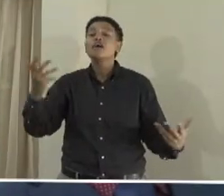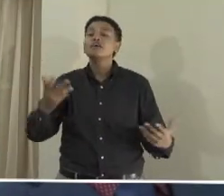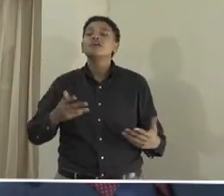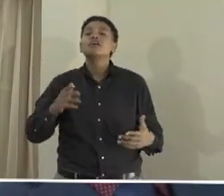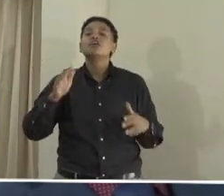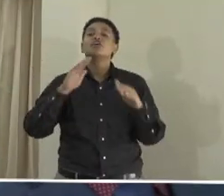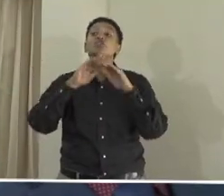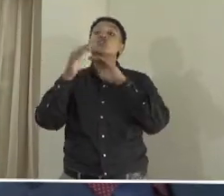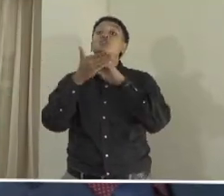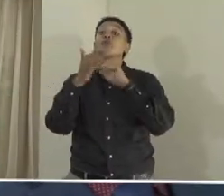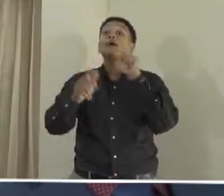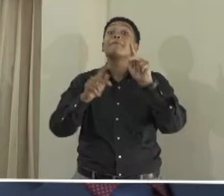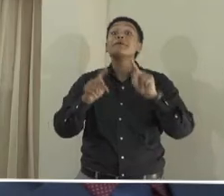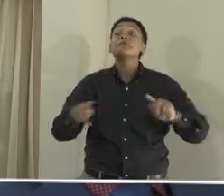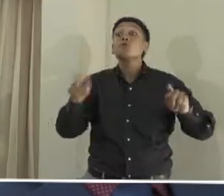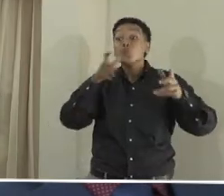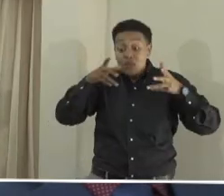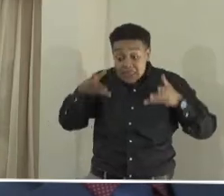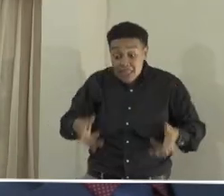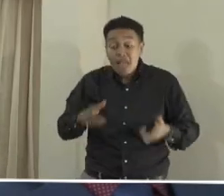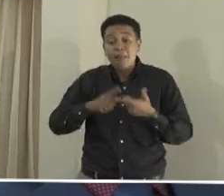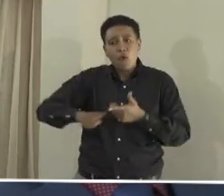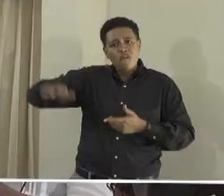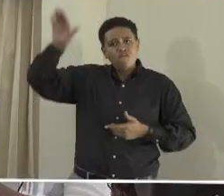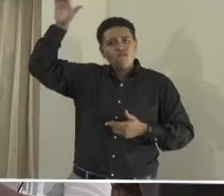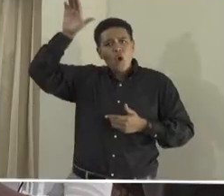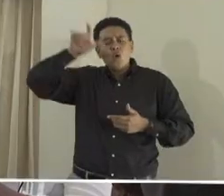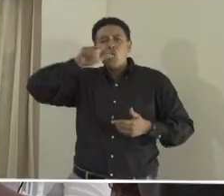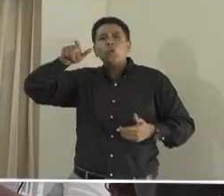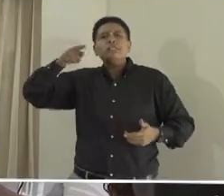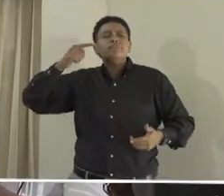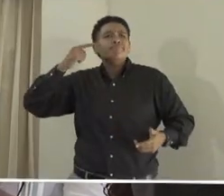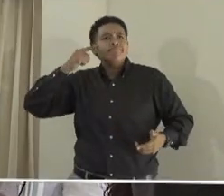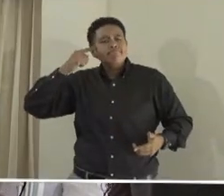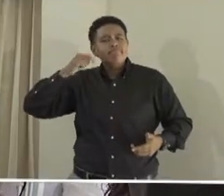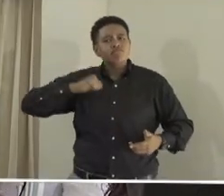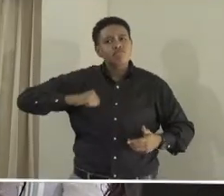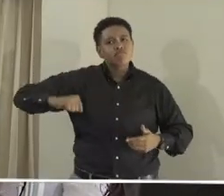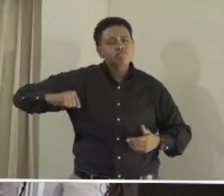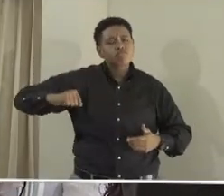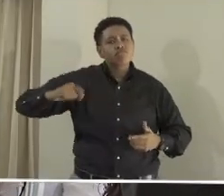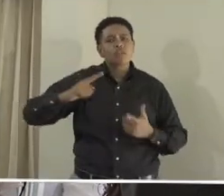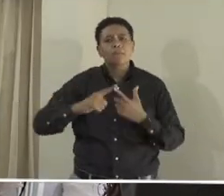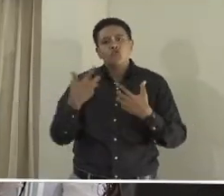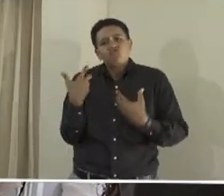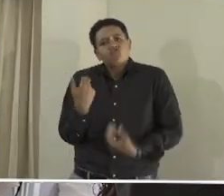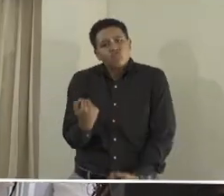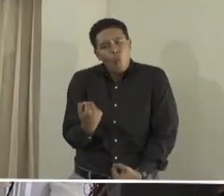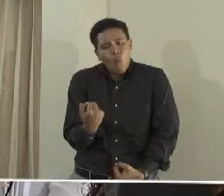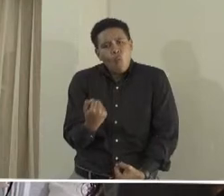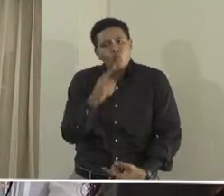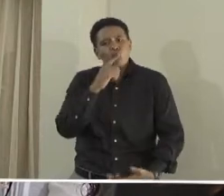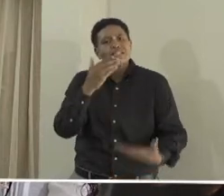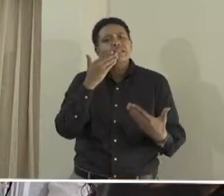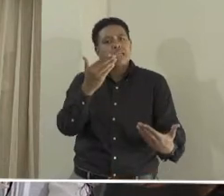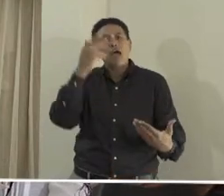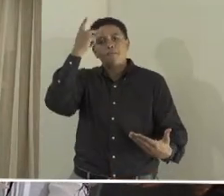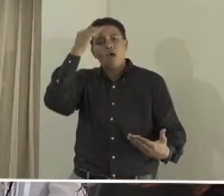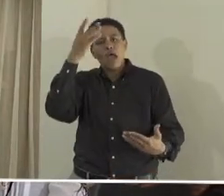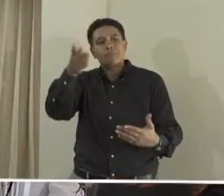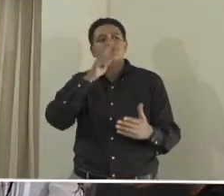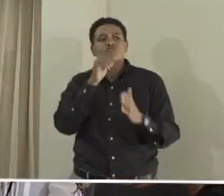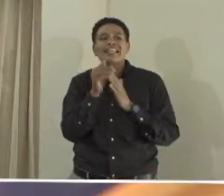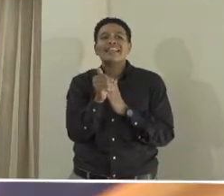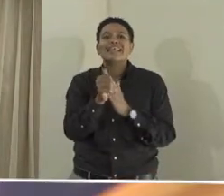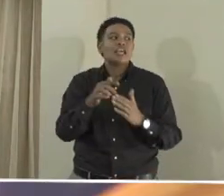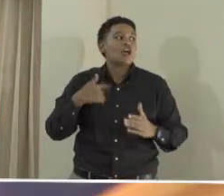the Jamaicans here and abroad for being resilient and strong, and to thank our Prime Minister for